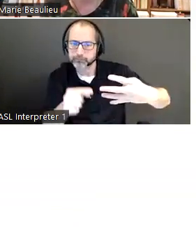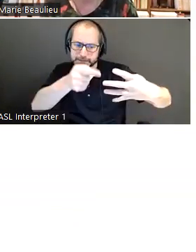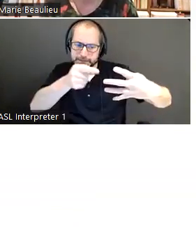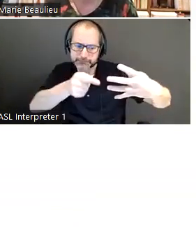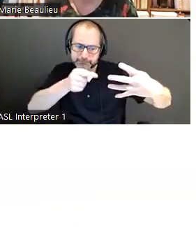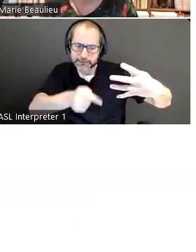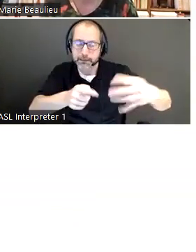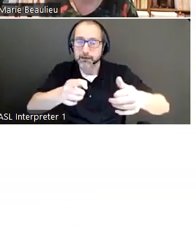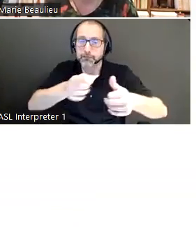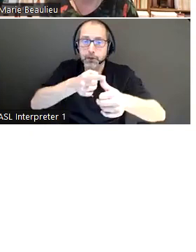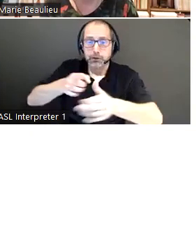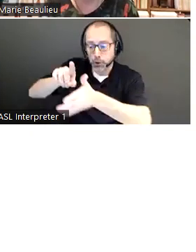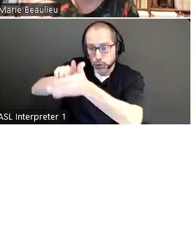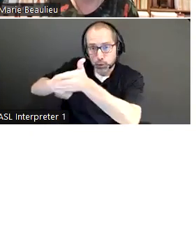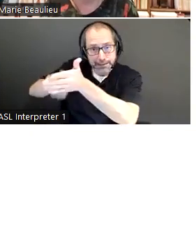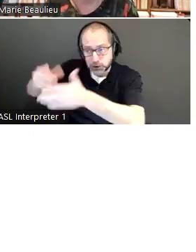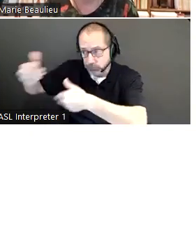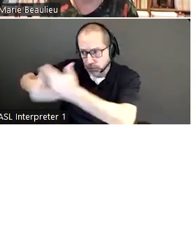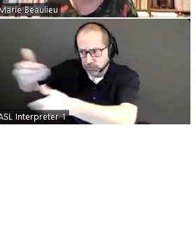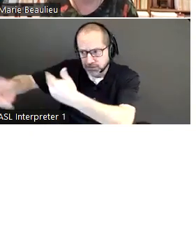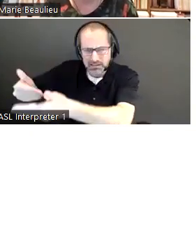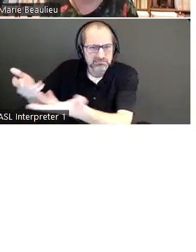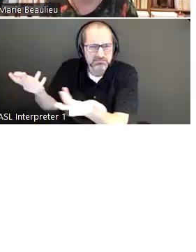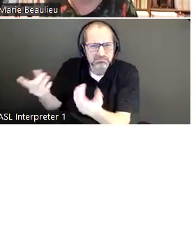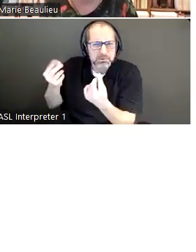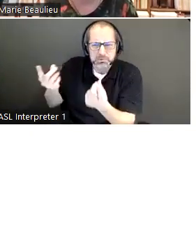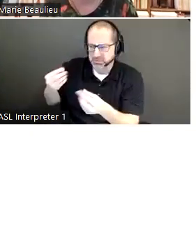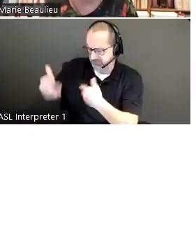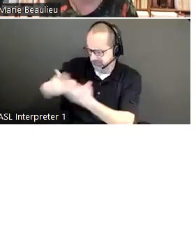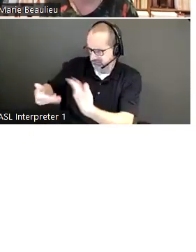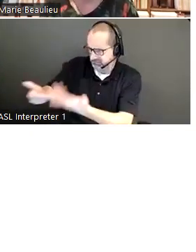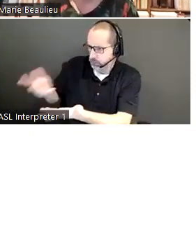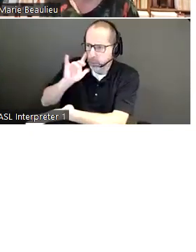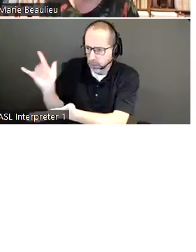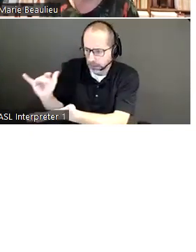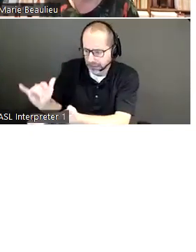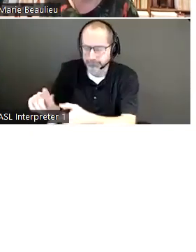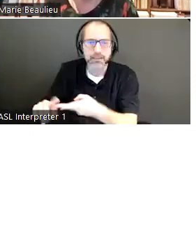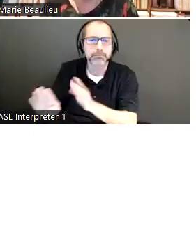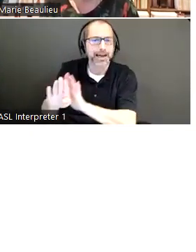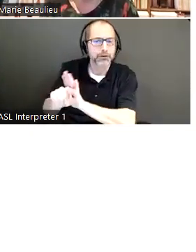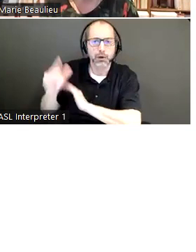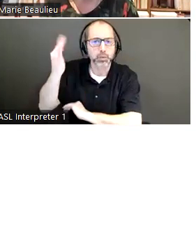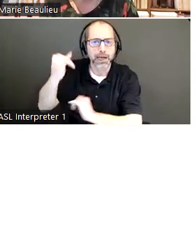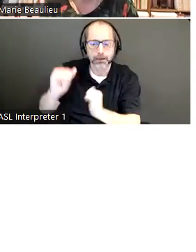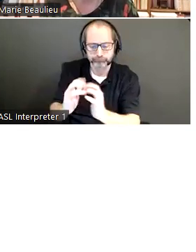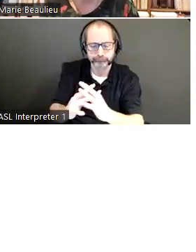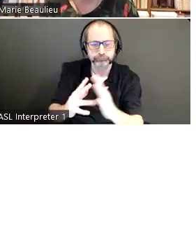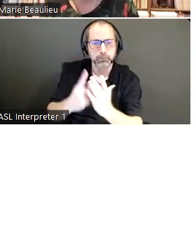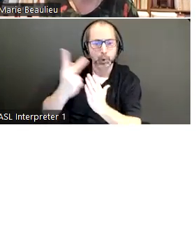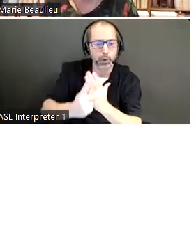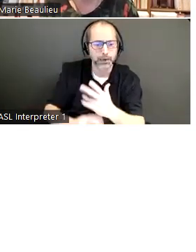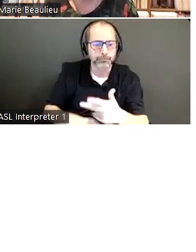research process and give you some background in development of the program. Then the